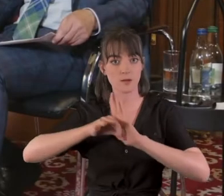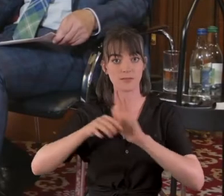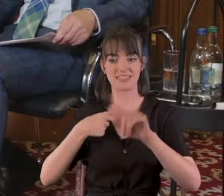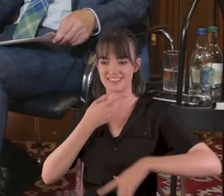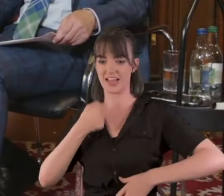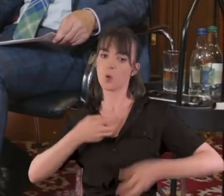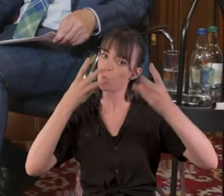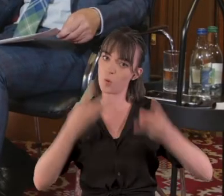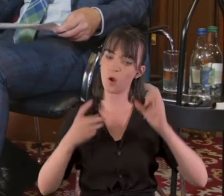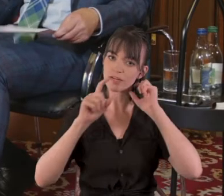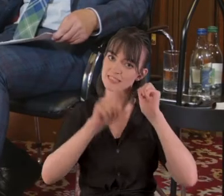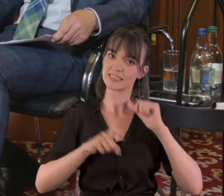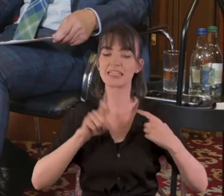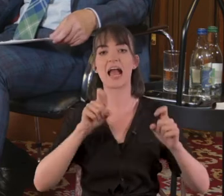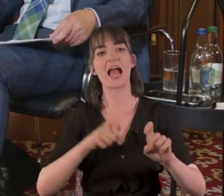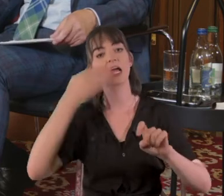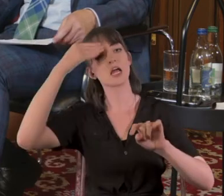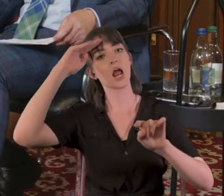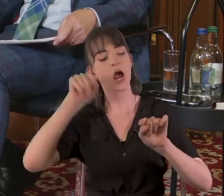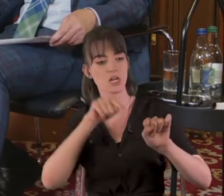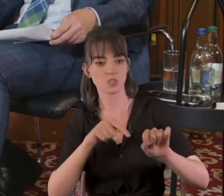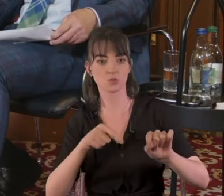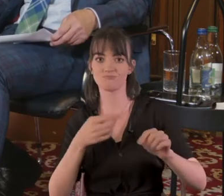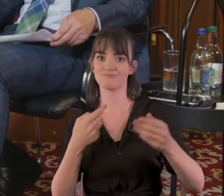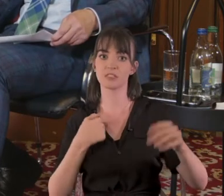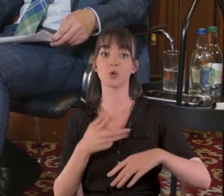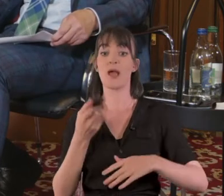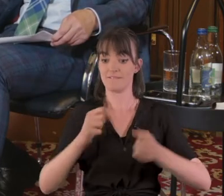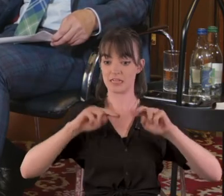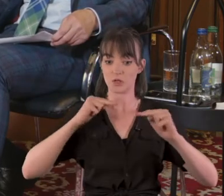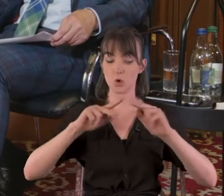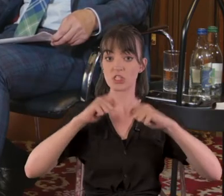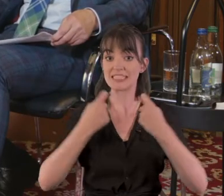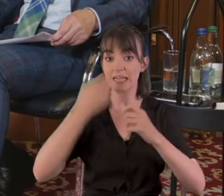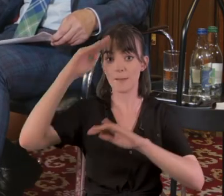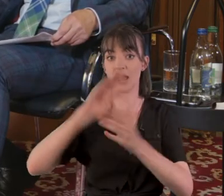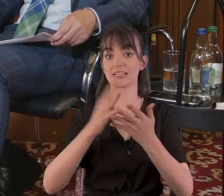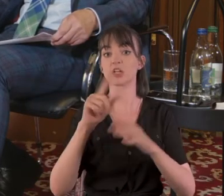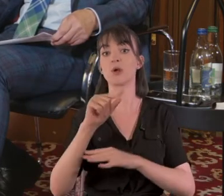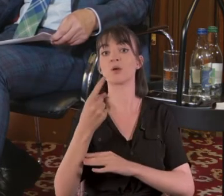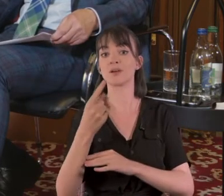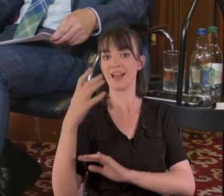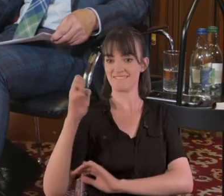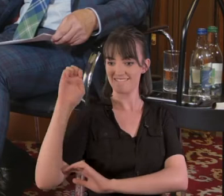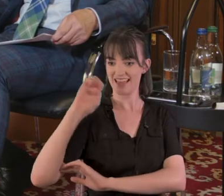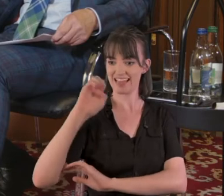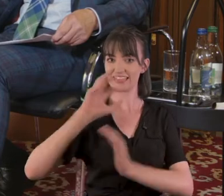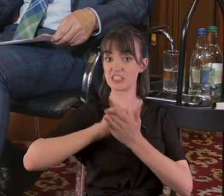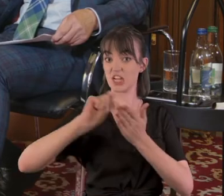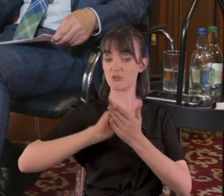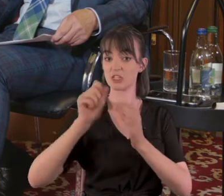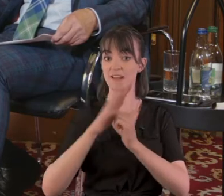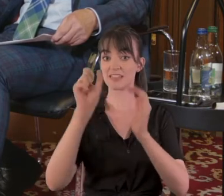the negotiating team in London in 1921 on the British side was the Secretary of State for War, Sir